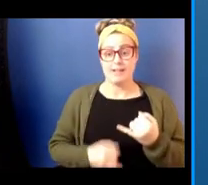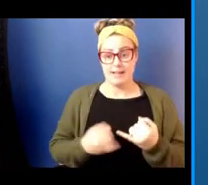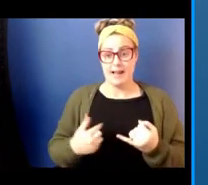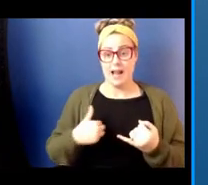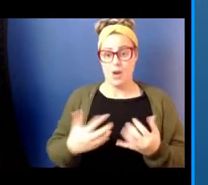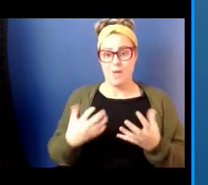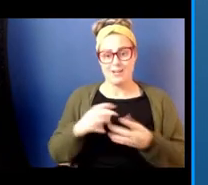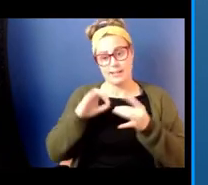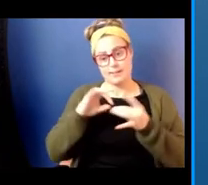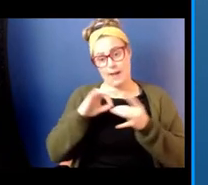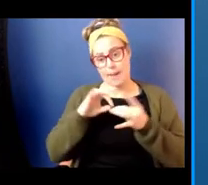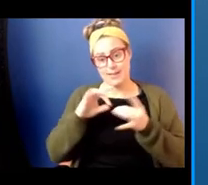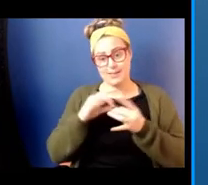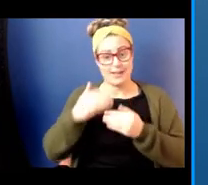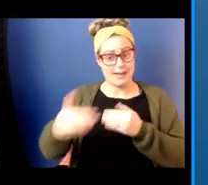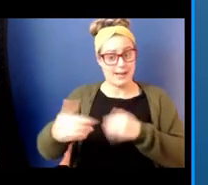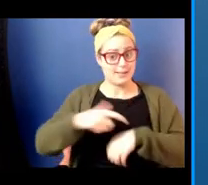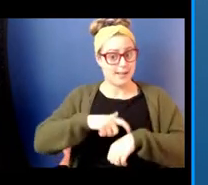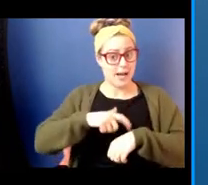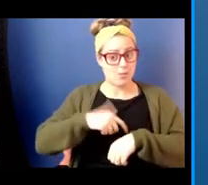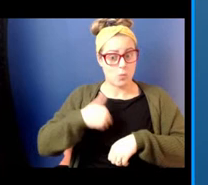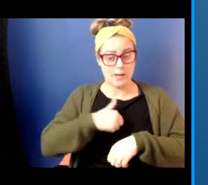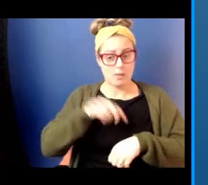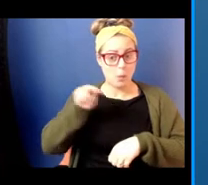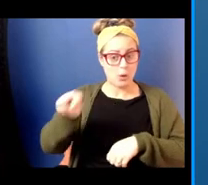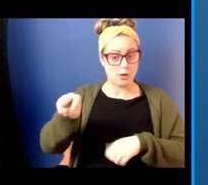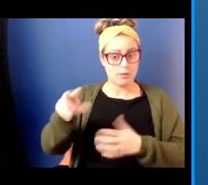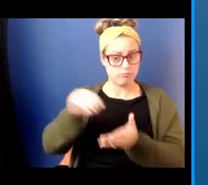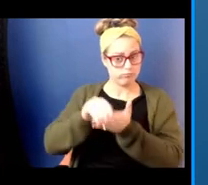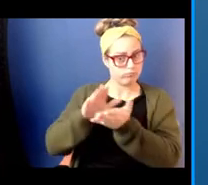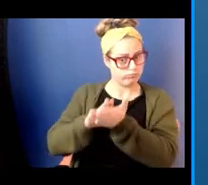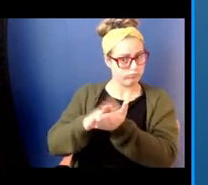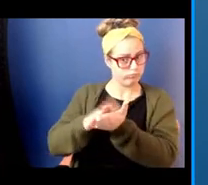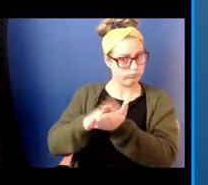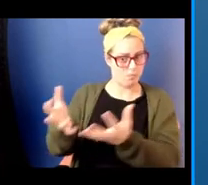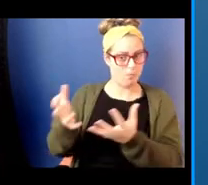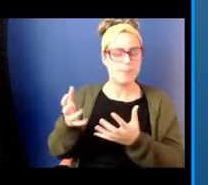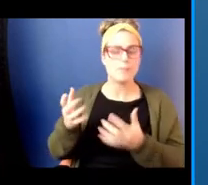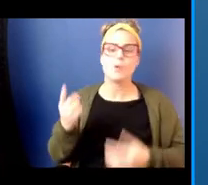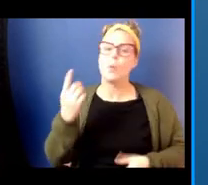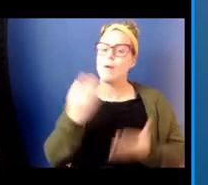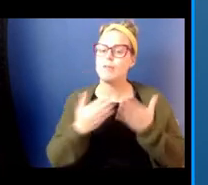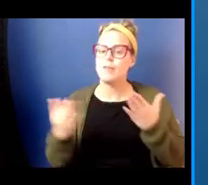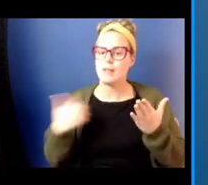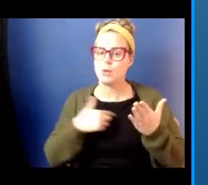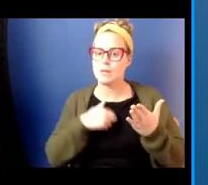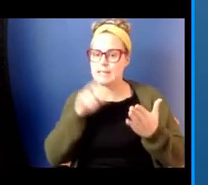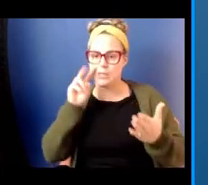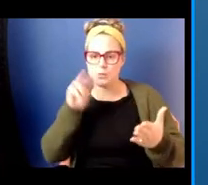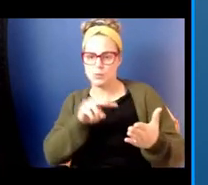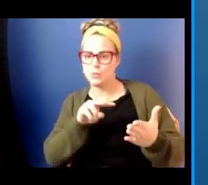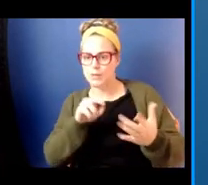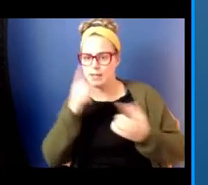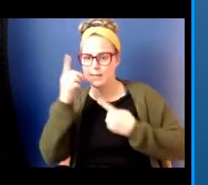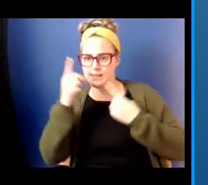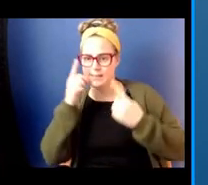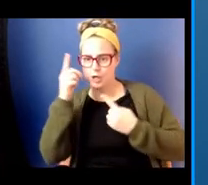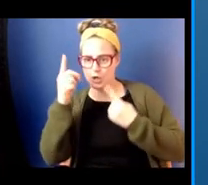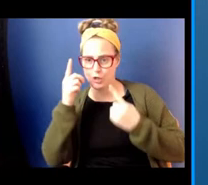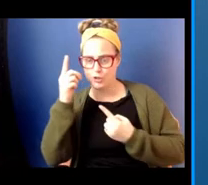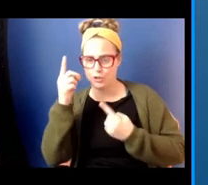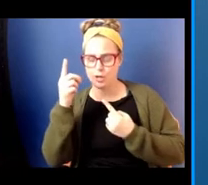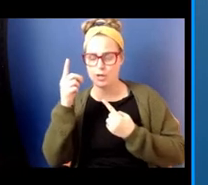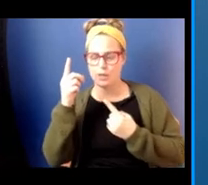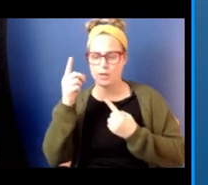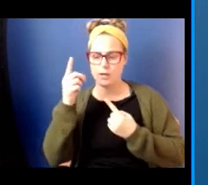them for the record I think one of the things that we will need to look at is whether the introduction